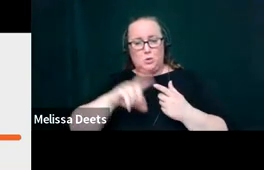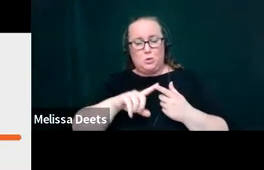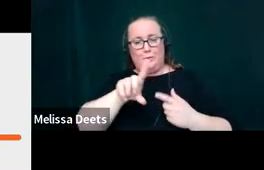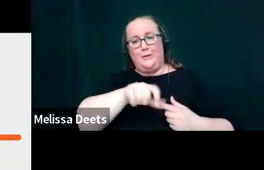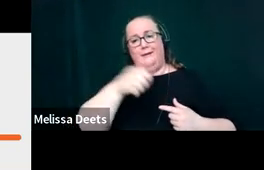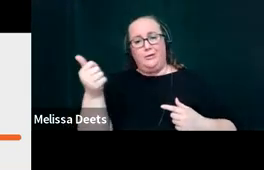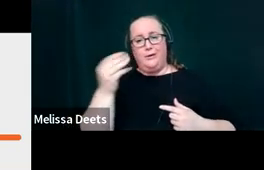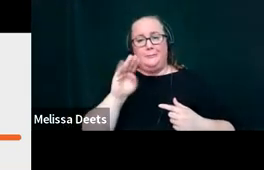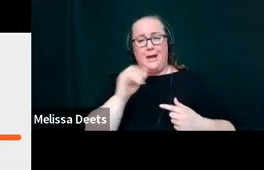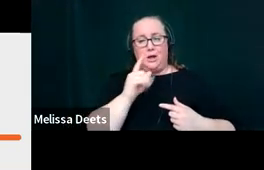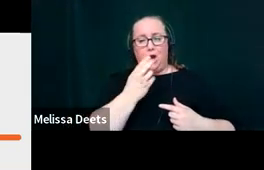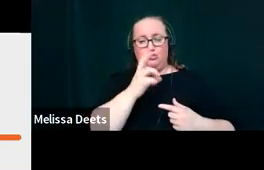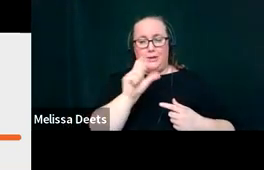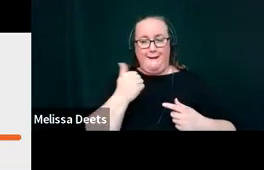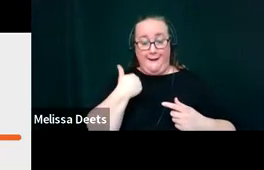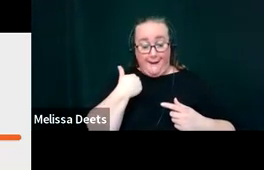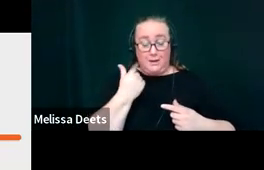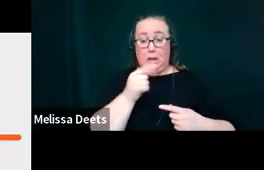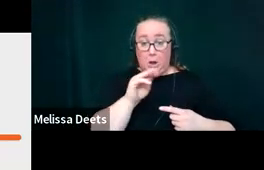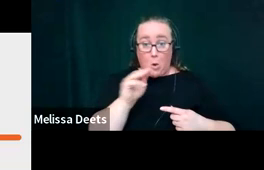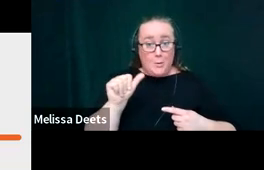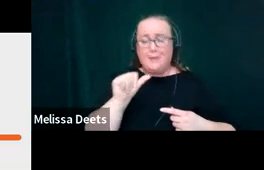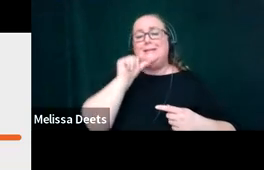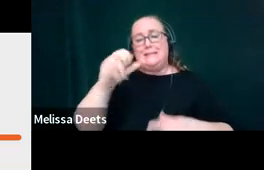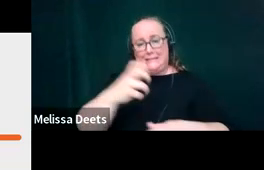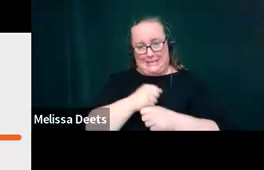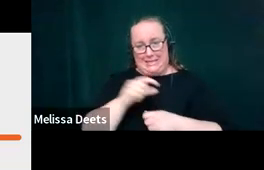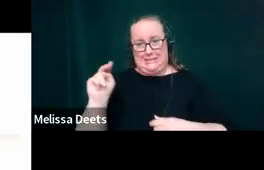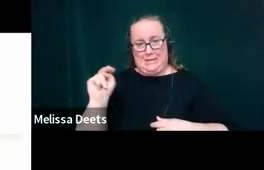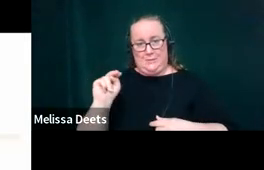those eyes that had glaucoma and did not receive nicotinamide.